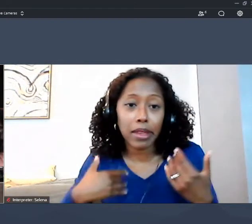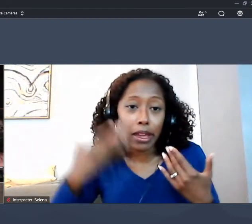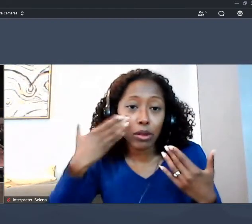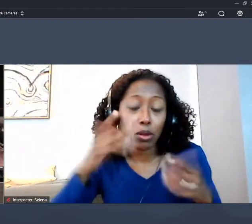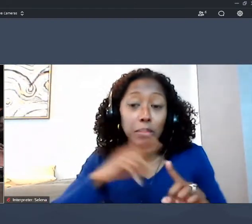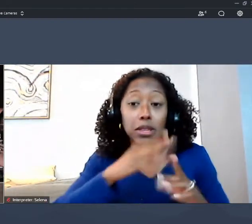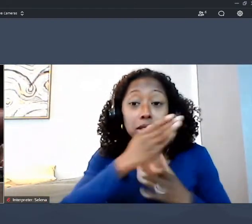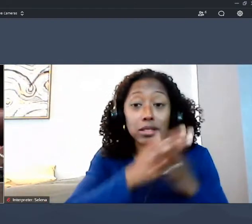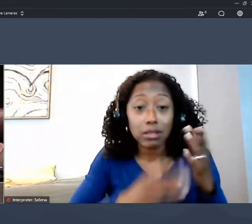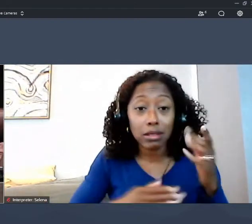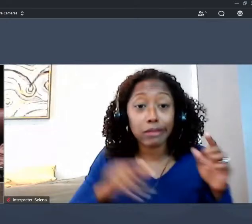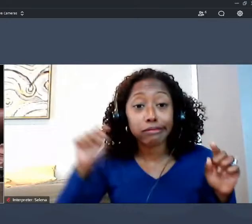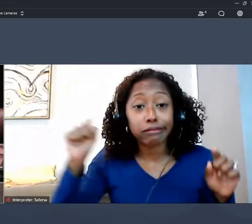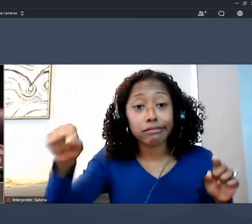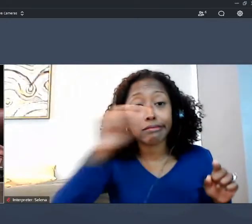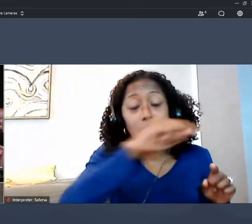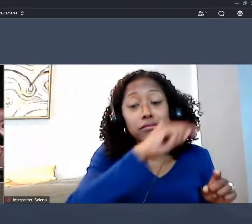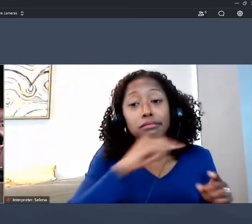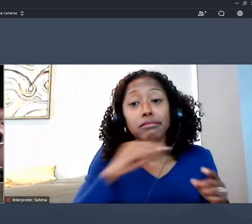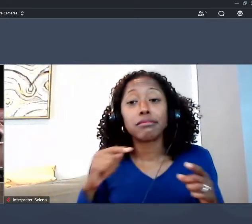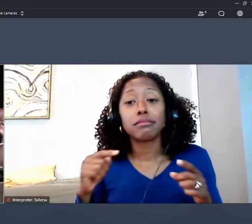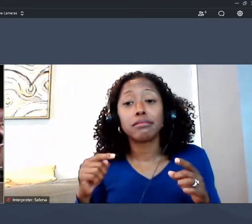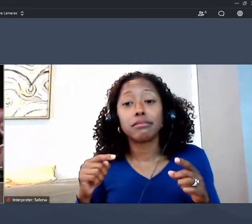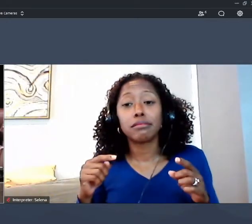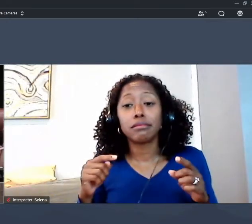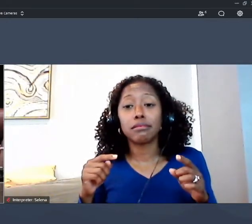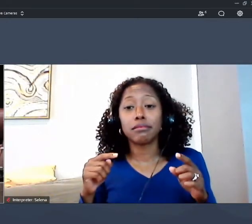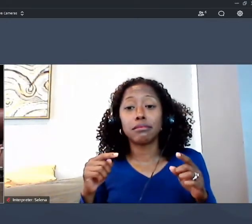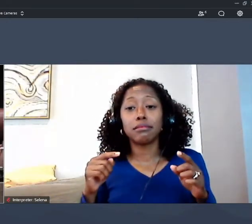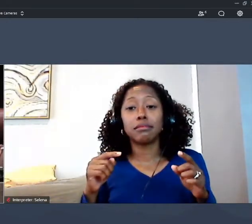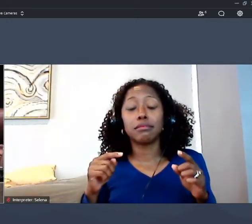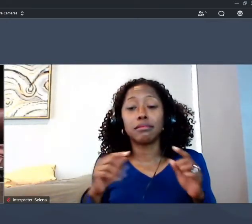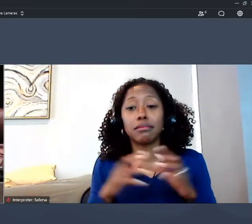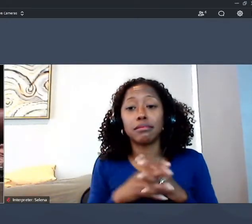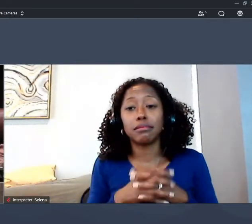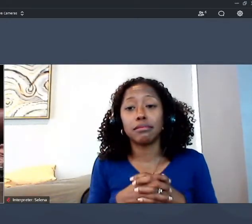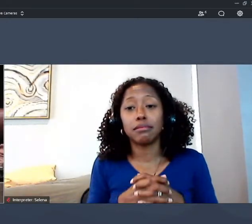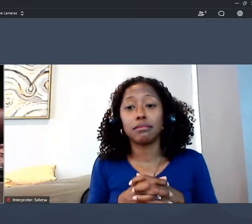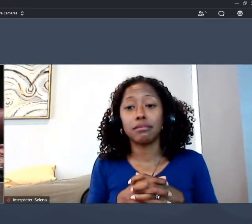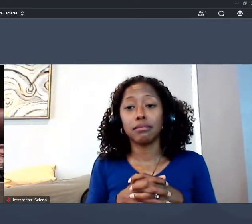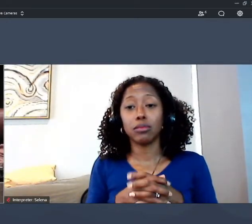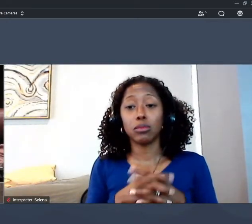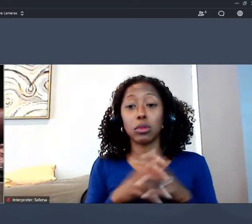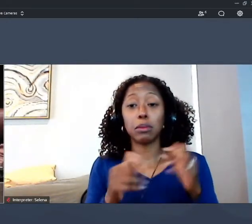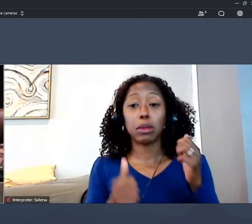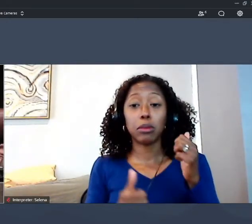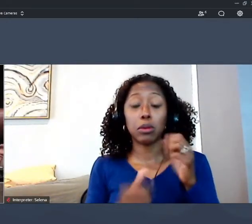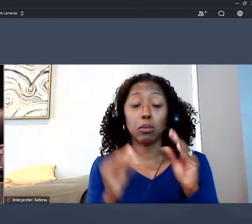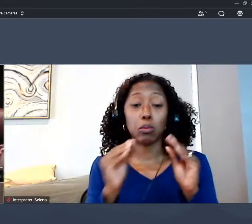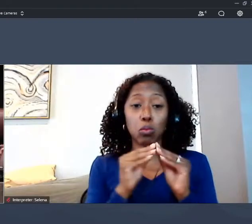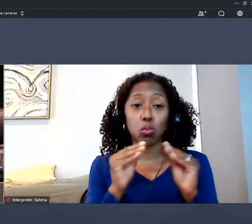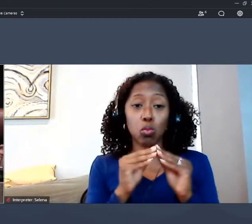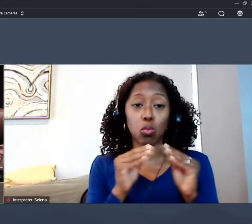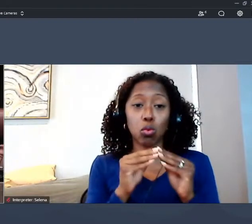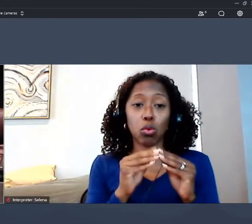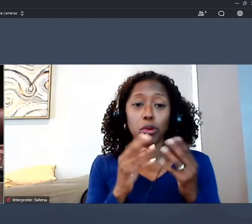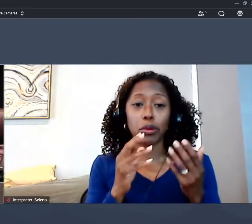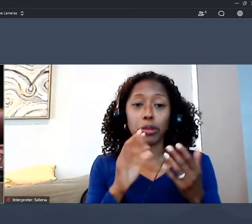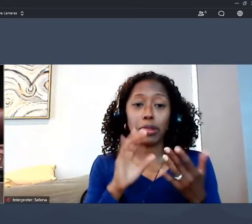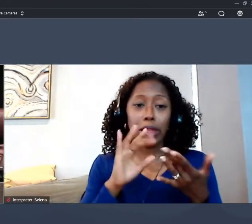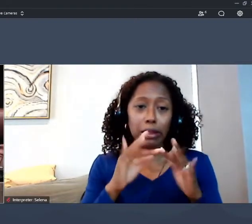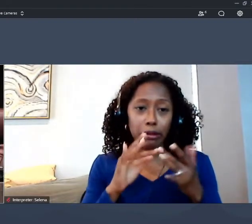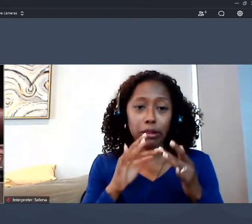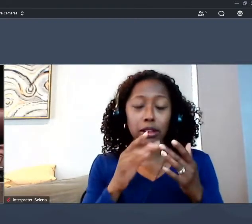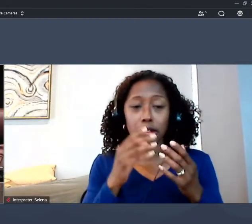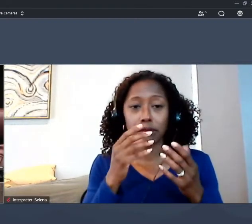other conventional or unconventional or more social media marketing, you know, my concern is, are